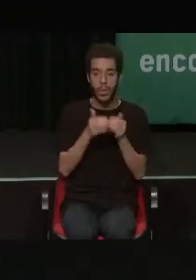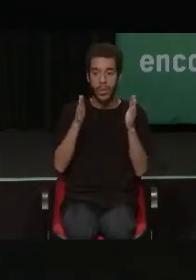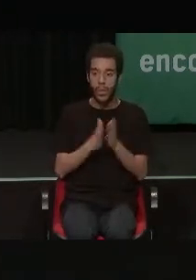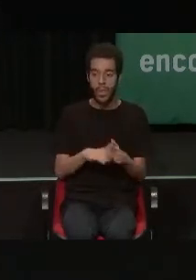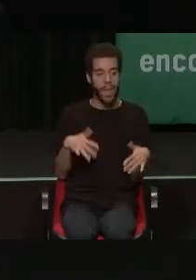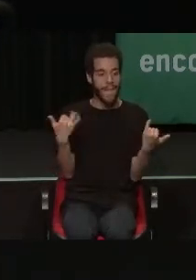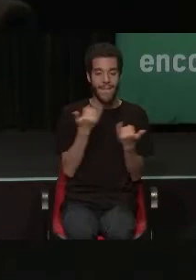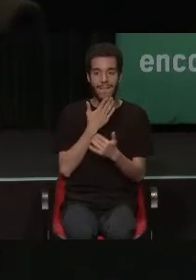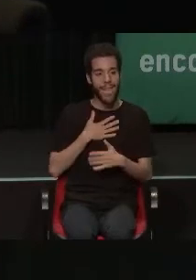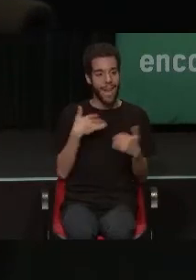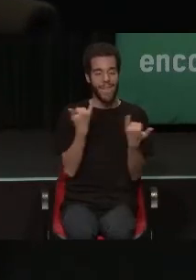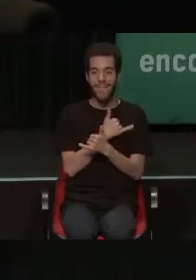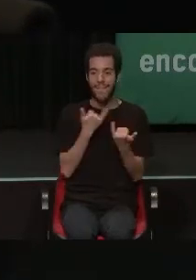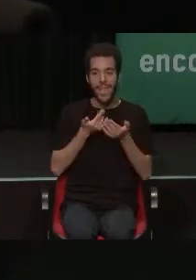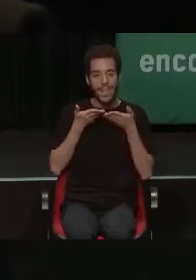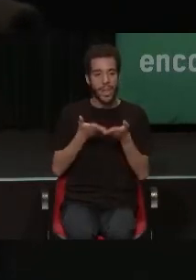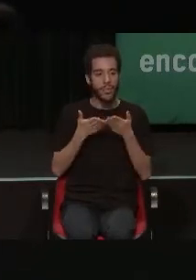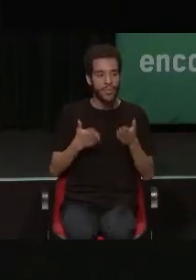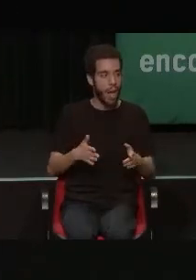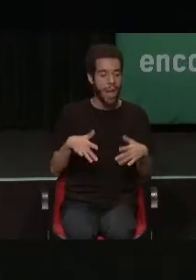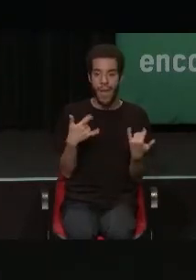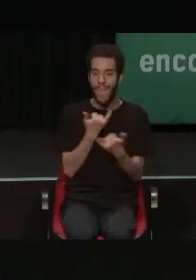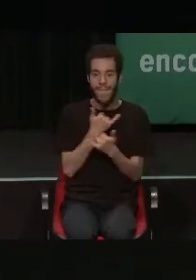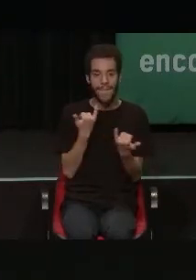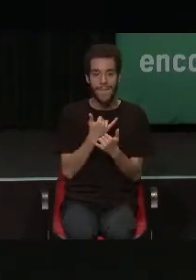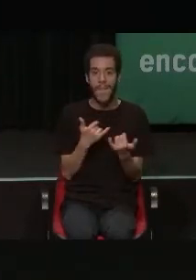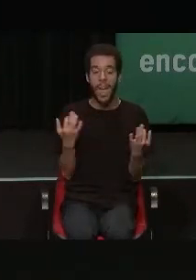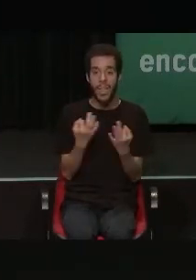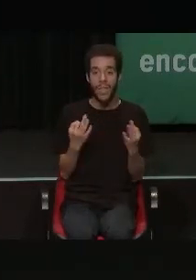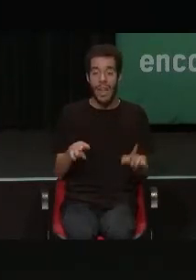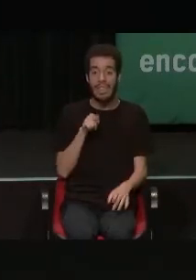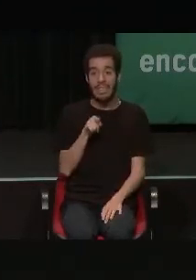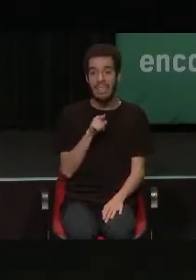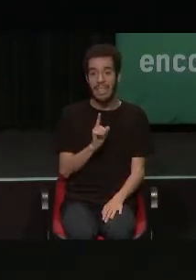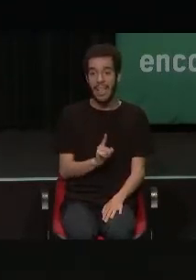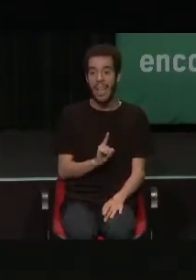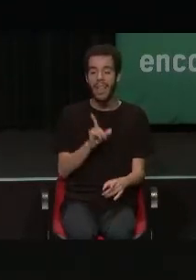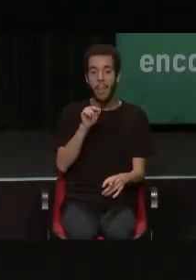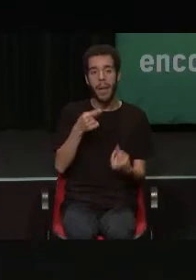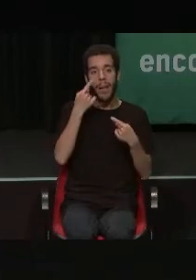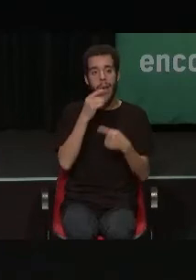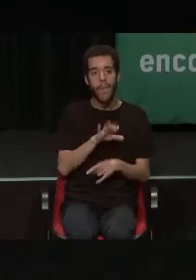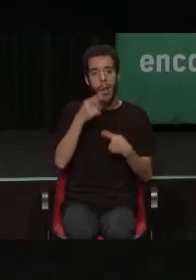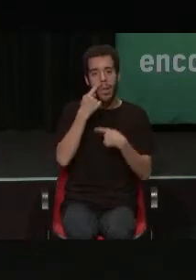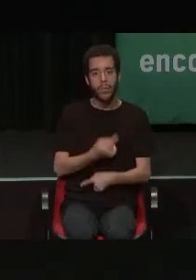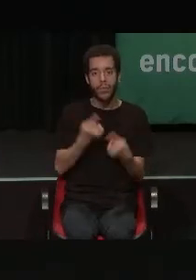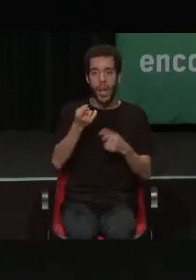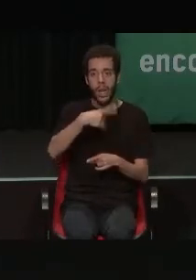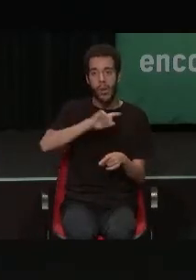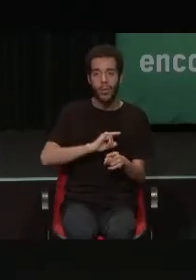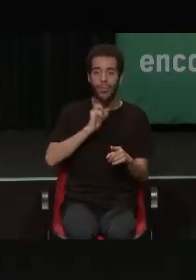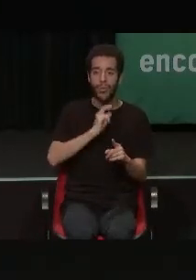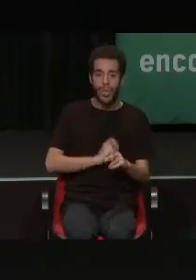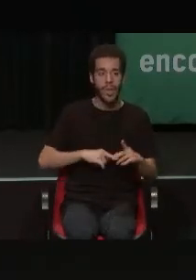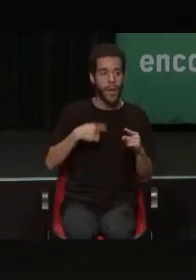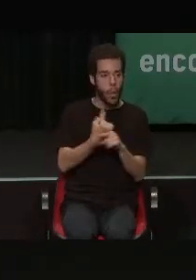helping, and this is really also a demonstration that we can achieve